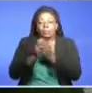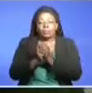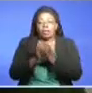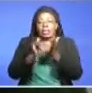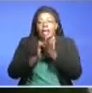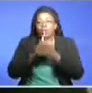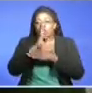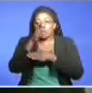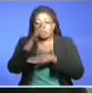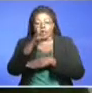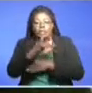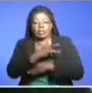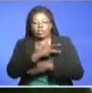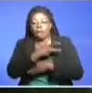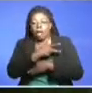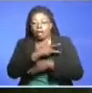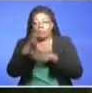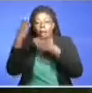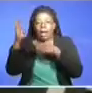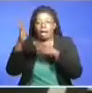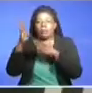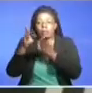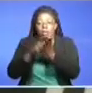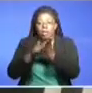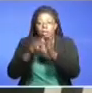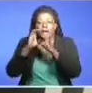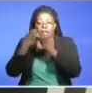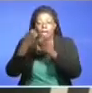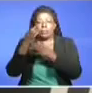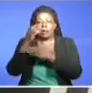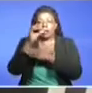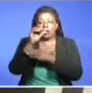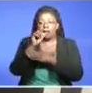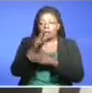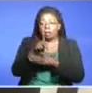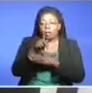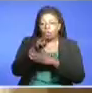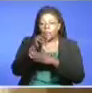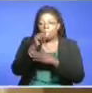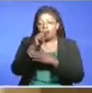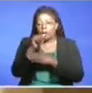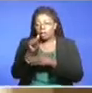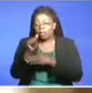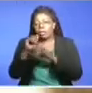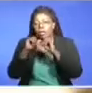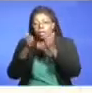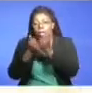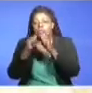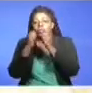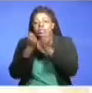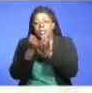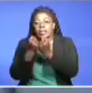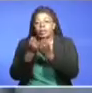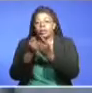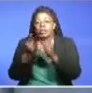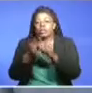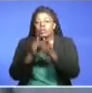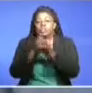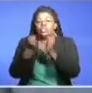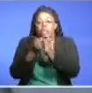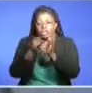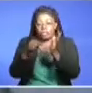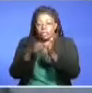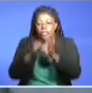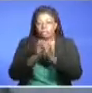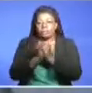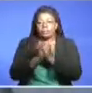reality touched the hearts of the Bahamas Press Club, Kiwanis Club, and Woodside Insurance, who have teamed up to change it. We've been trying to get